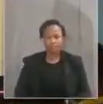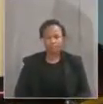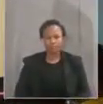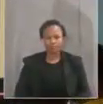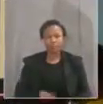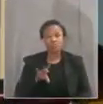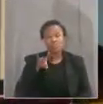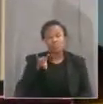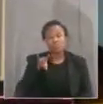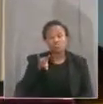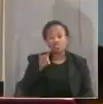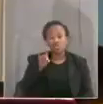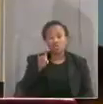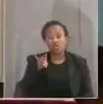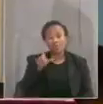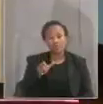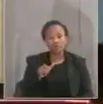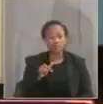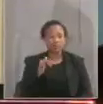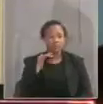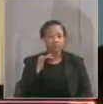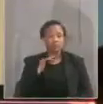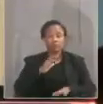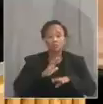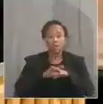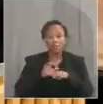Chair, when we left off,